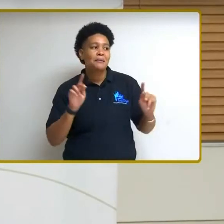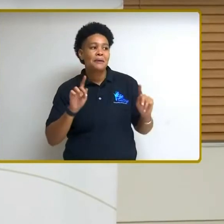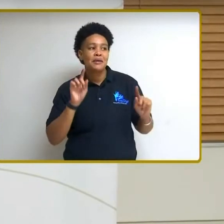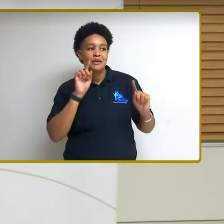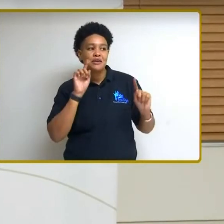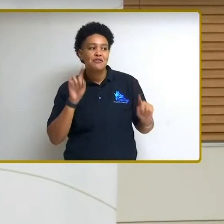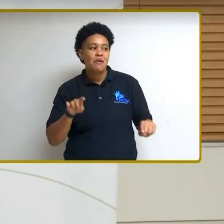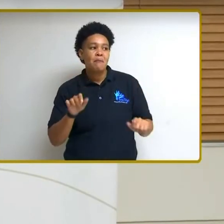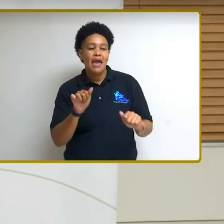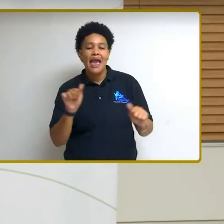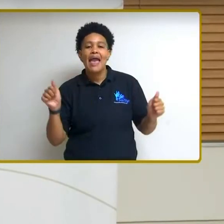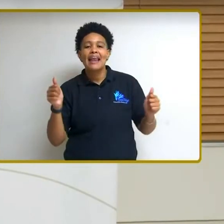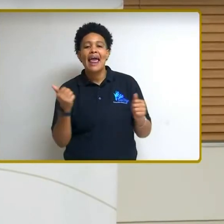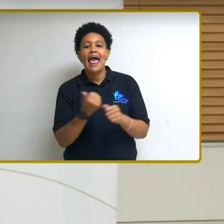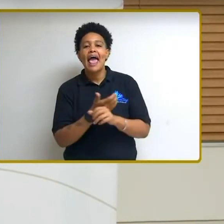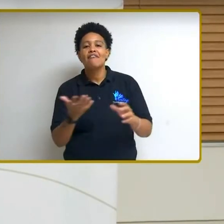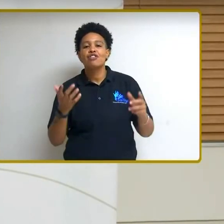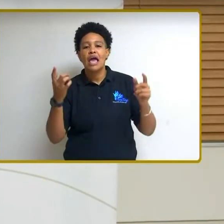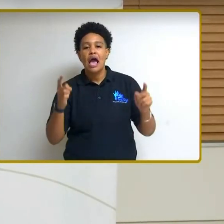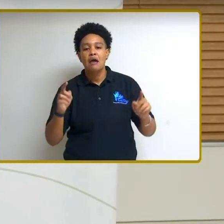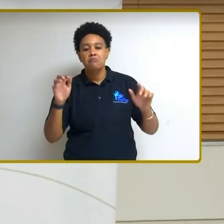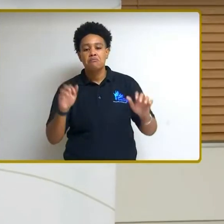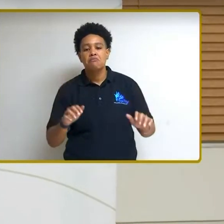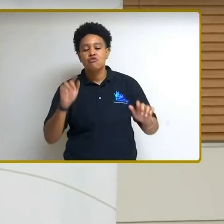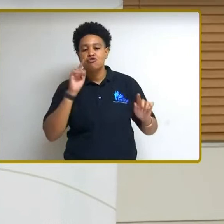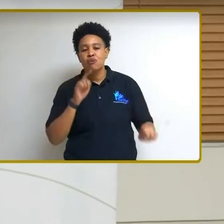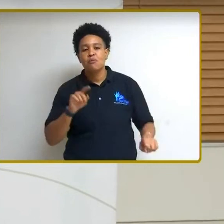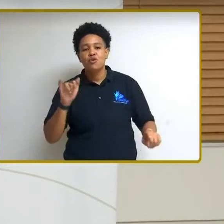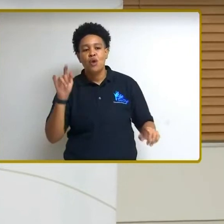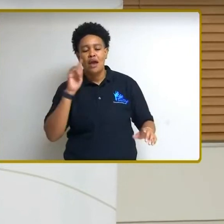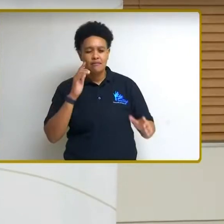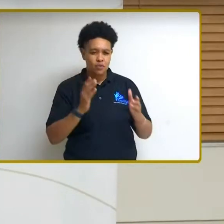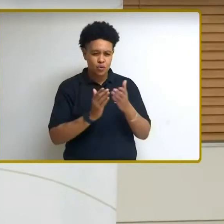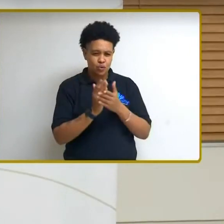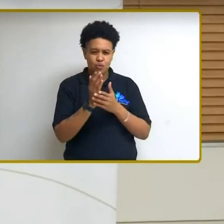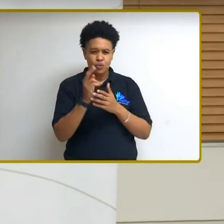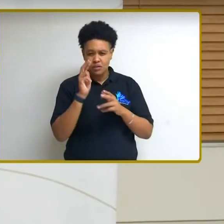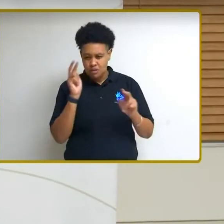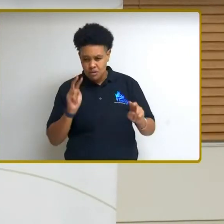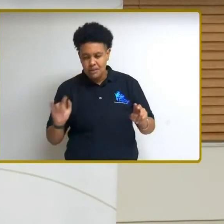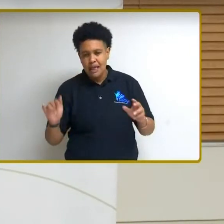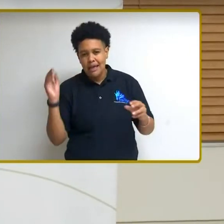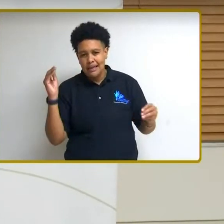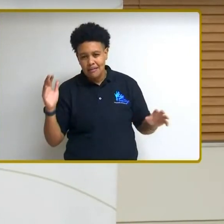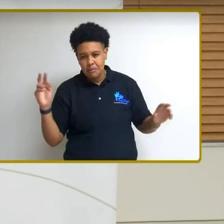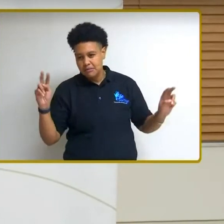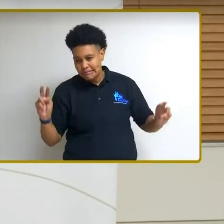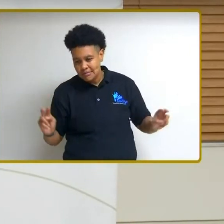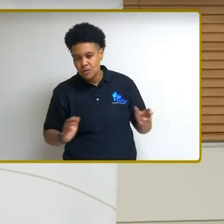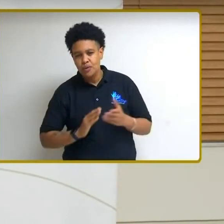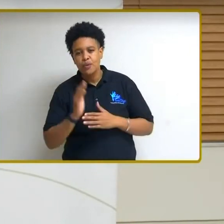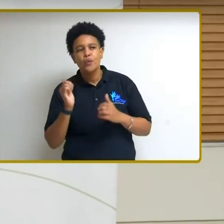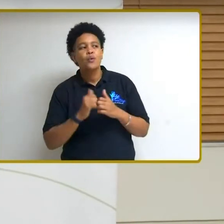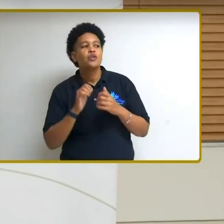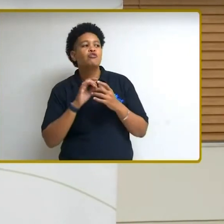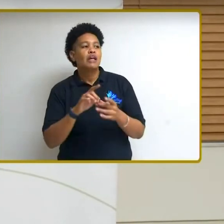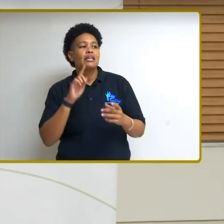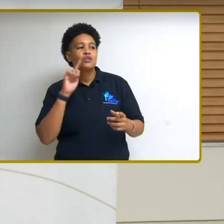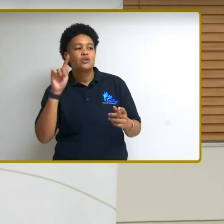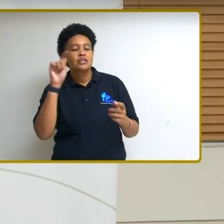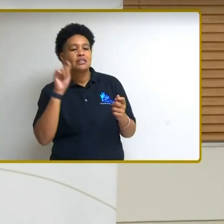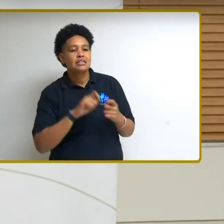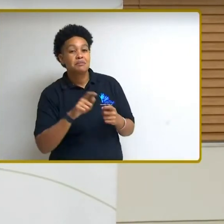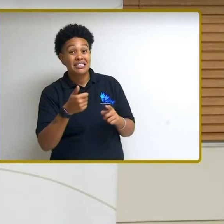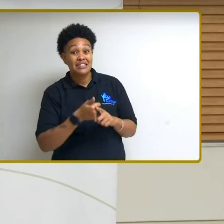report any and everything that happens. You now have to filter through that information. So with regards to the